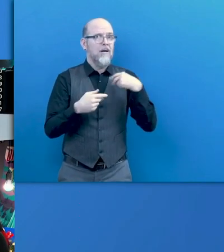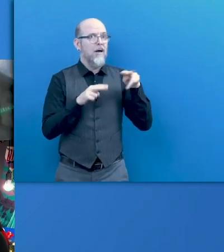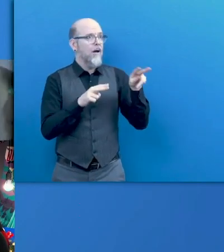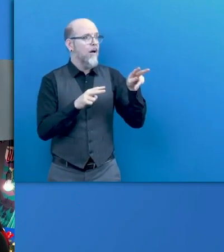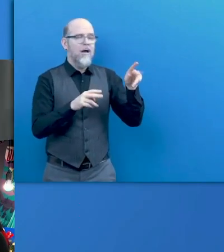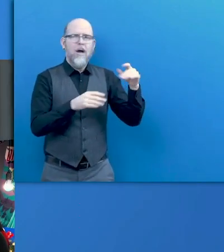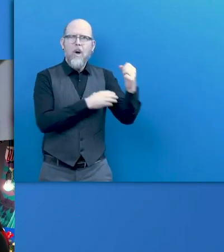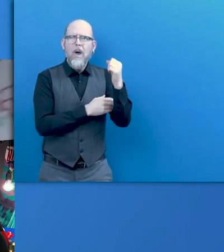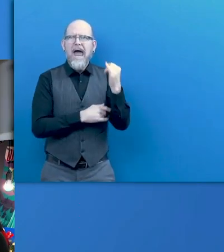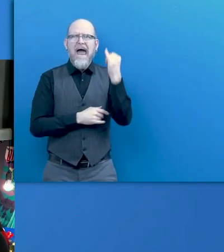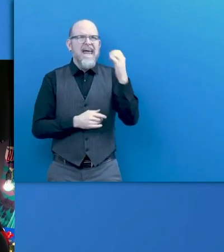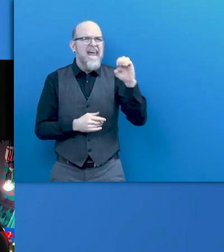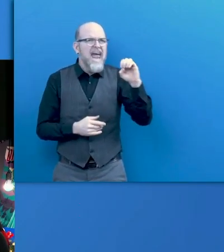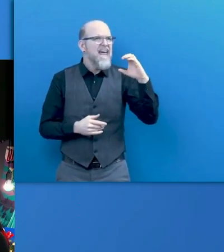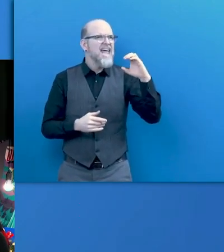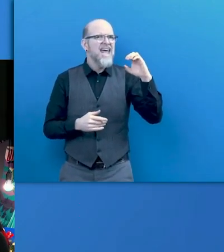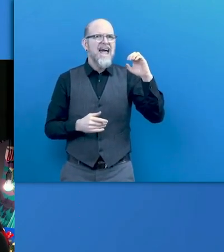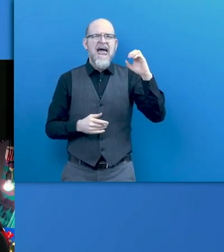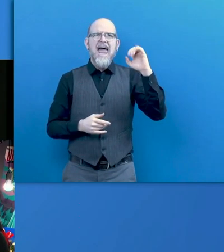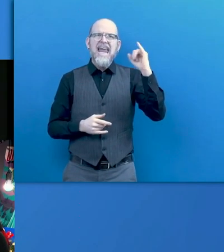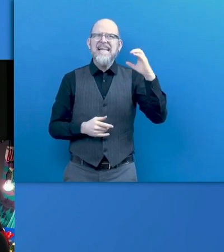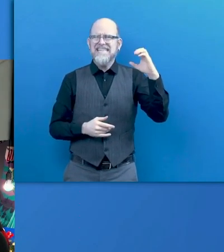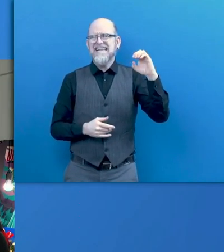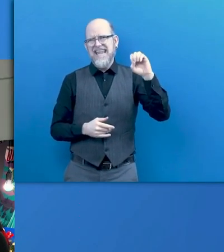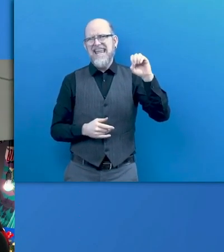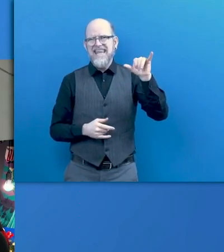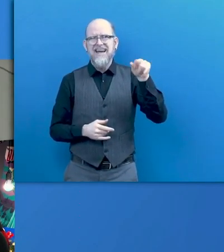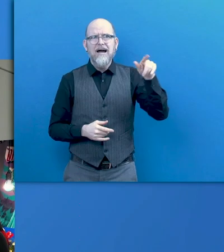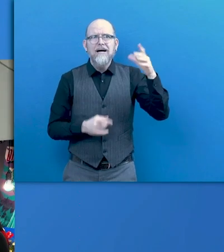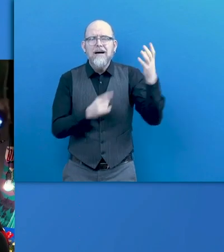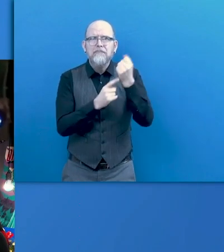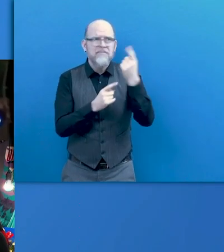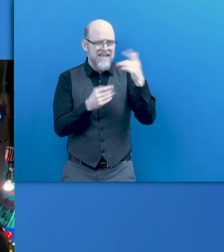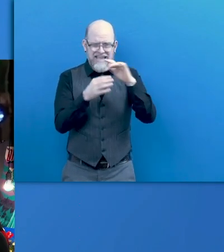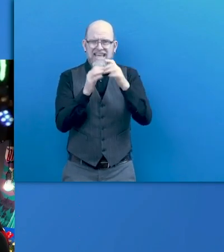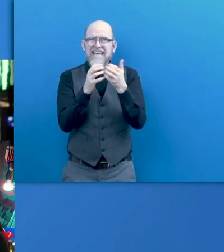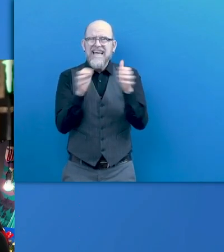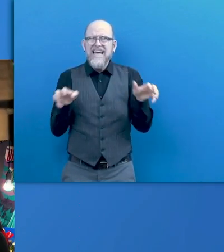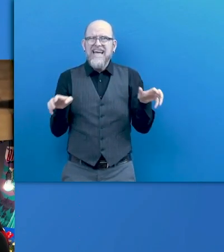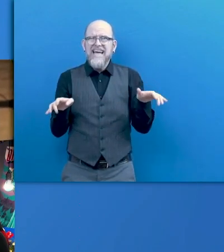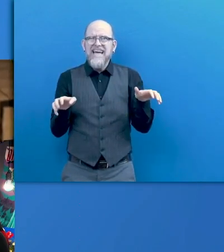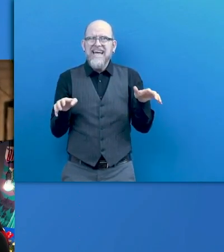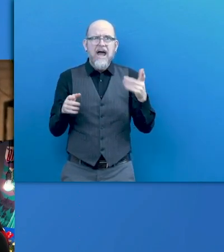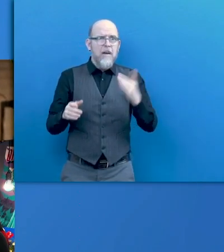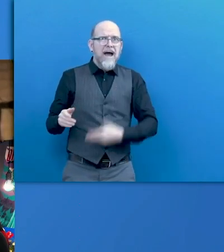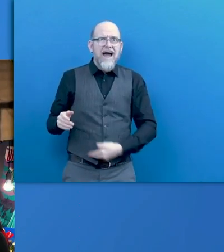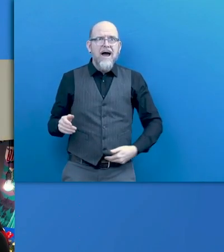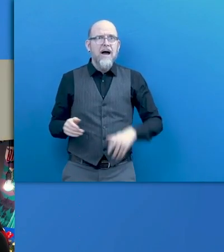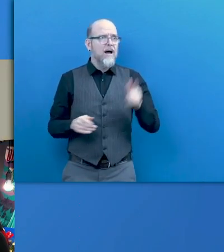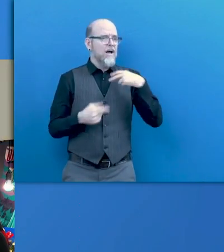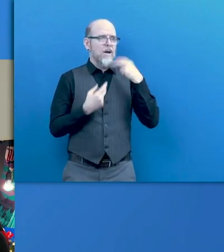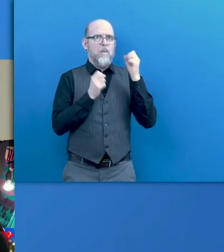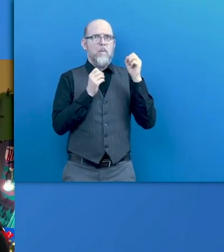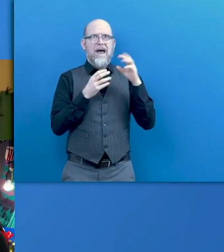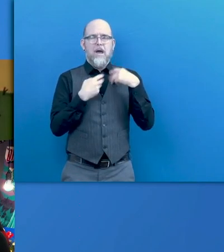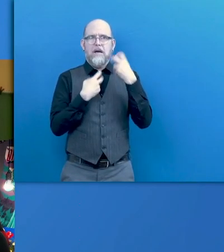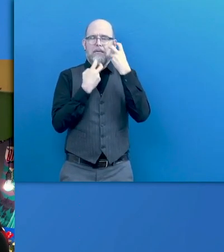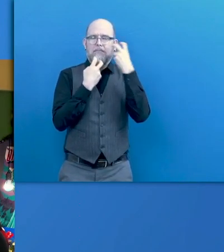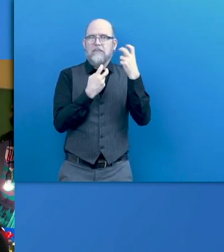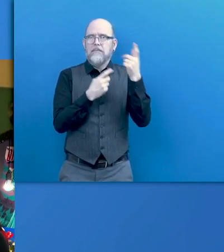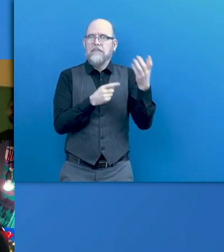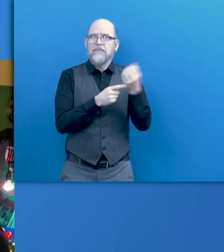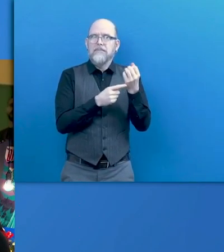it's amazing that he, IC, can do that, even though he can't really move his fingers anymore. We were so fascinated by that,